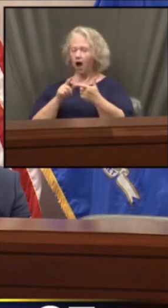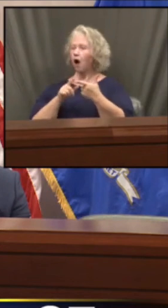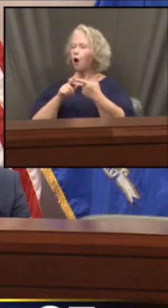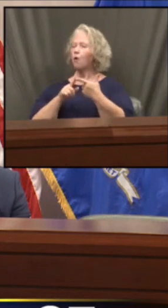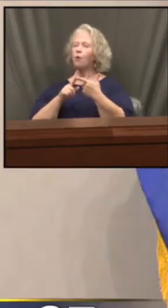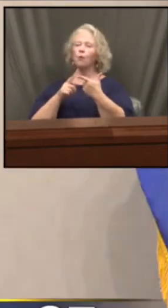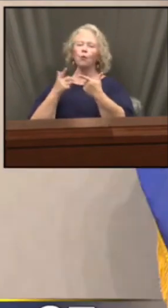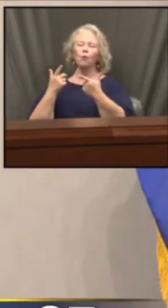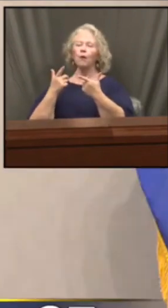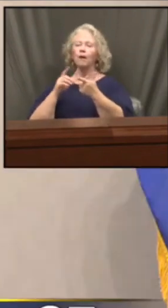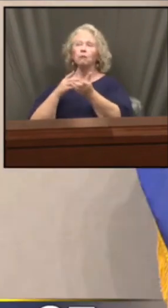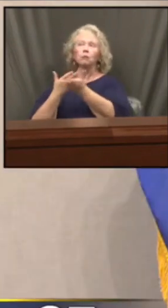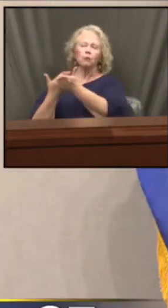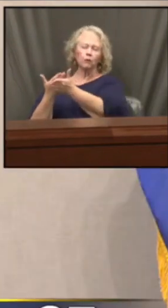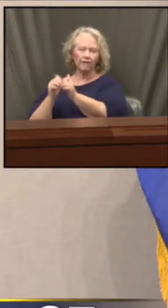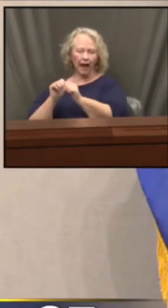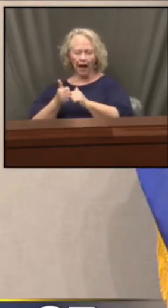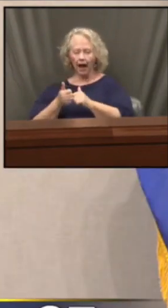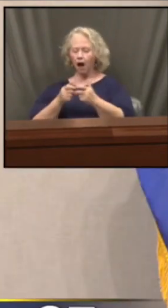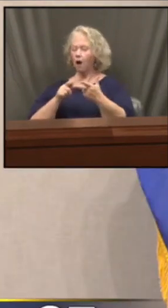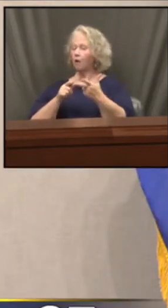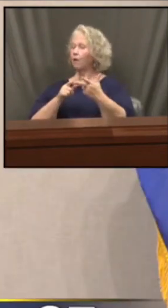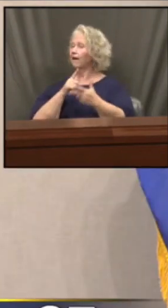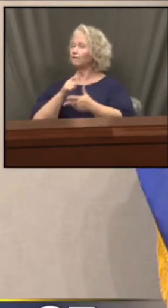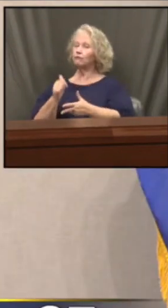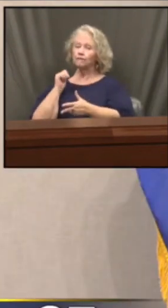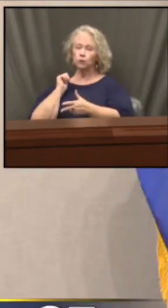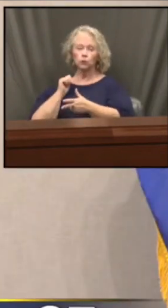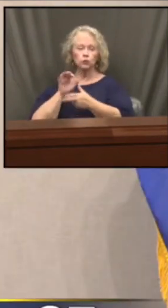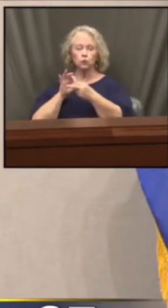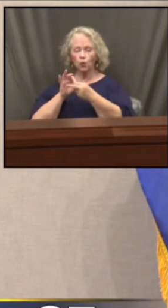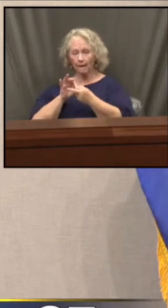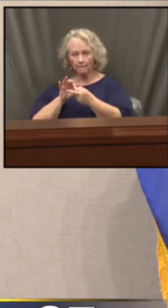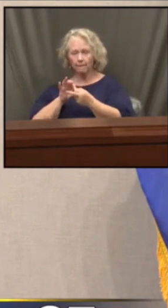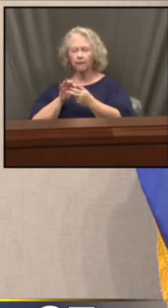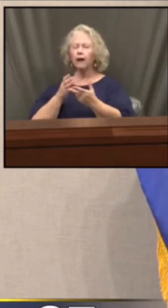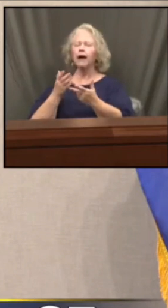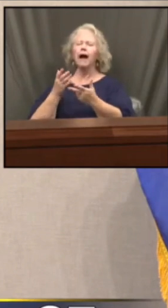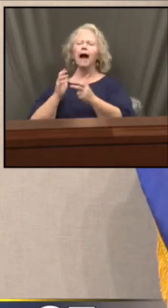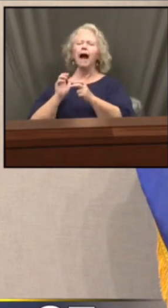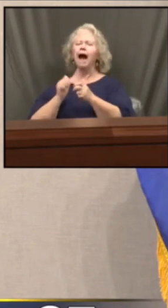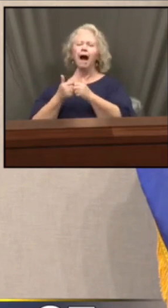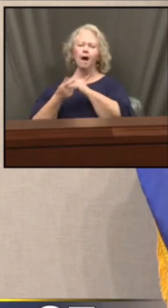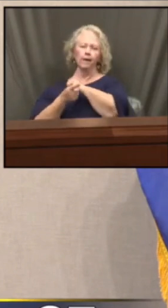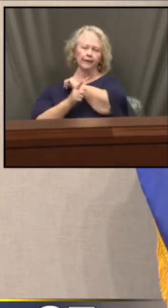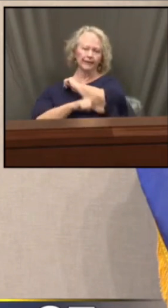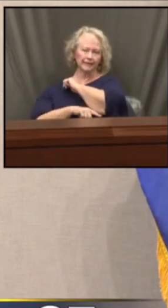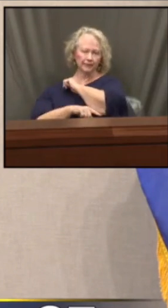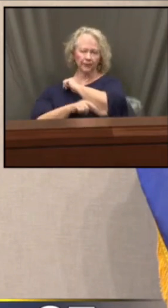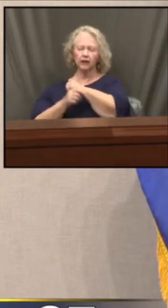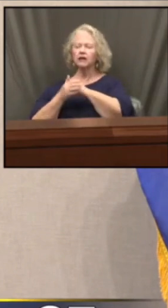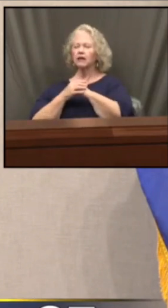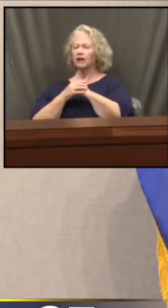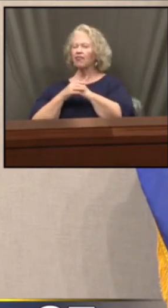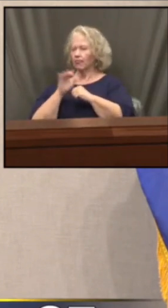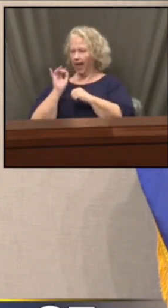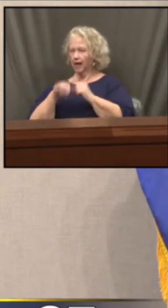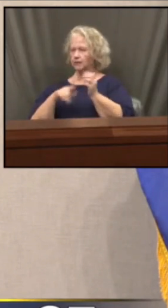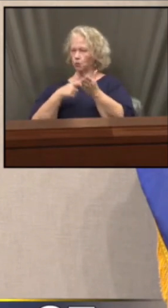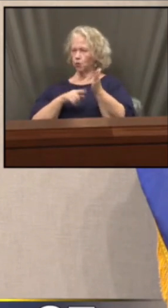discipline process work for individuals who are non-compliant? How does that escalate? I think it's those types of